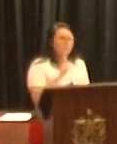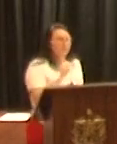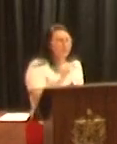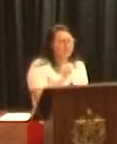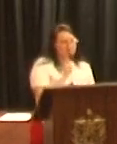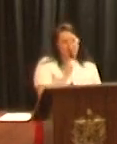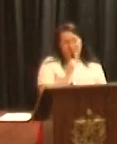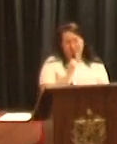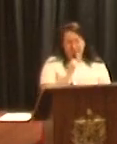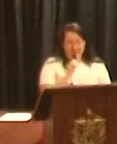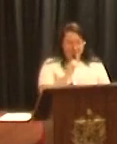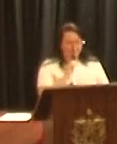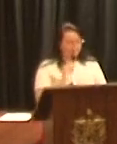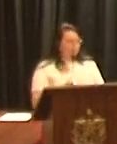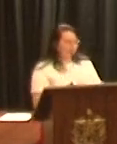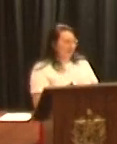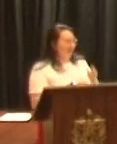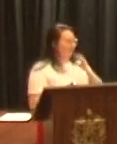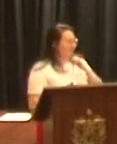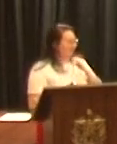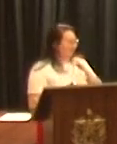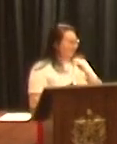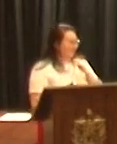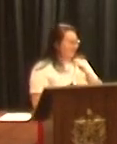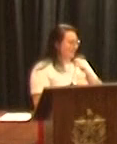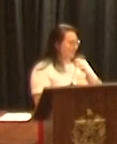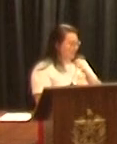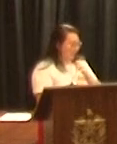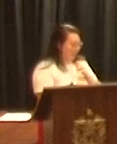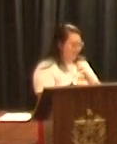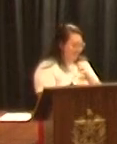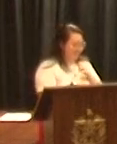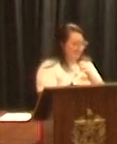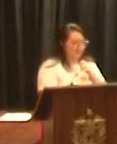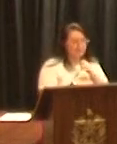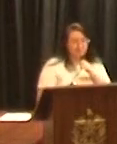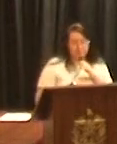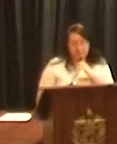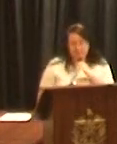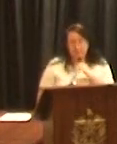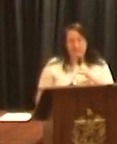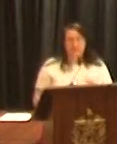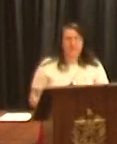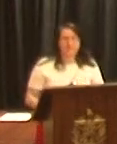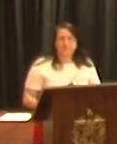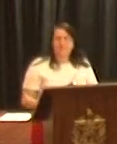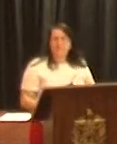Gente, que lindo. Muito obrigada. Agradecemos a apresentação.